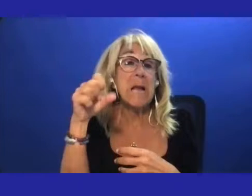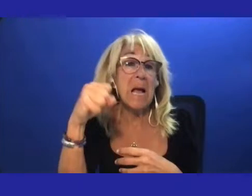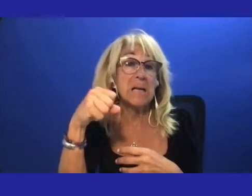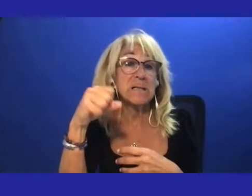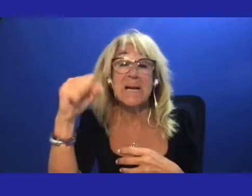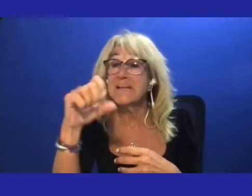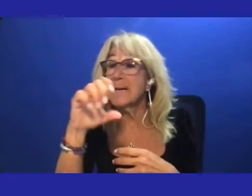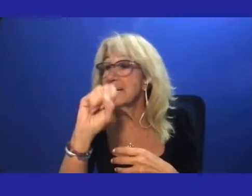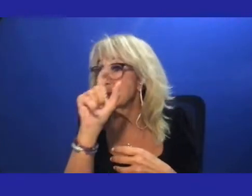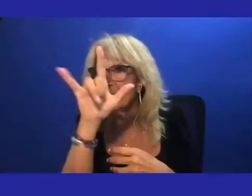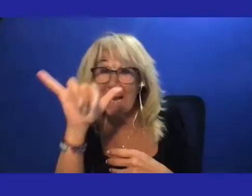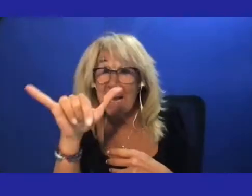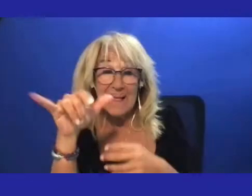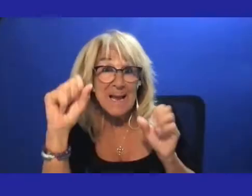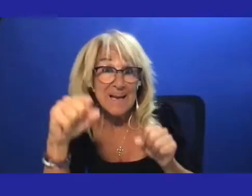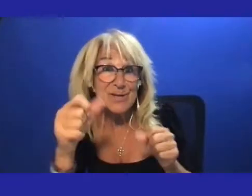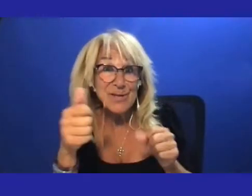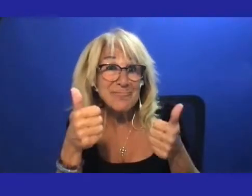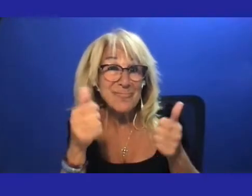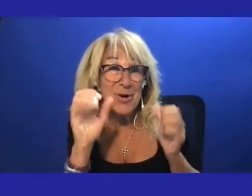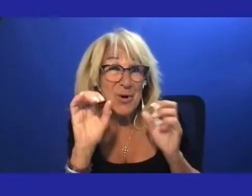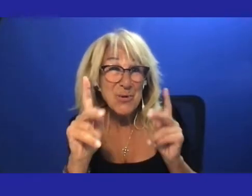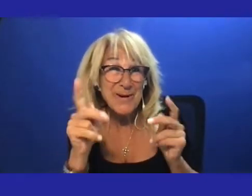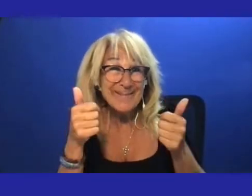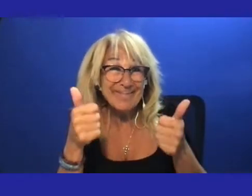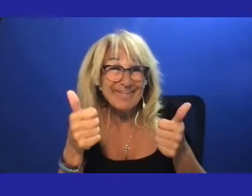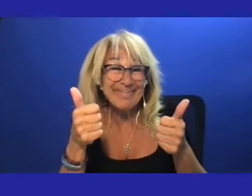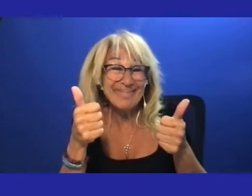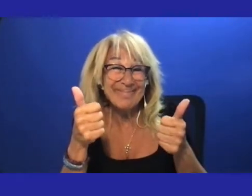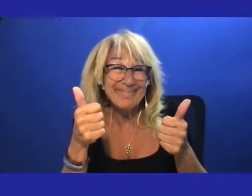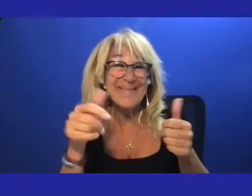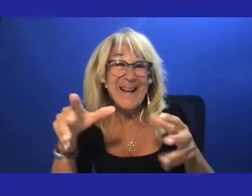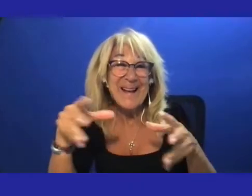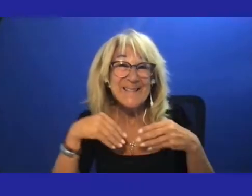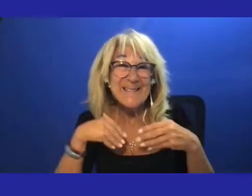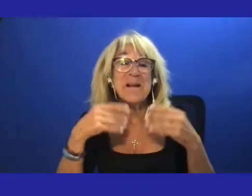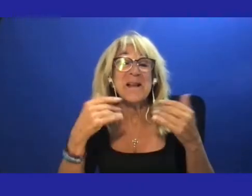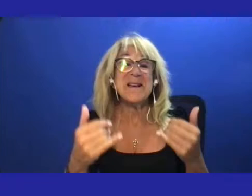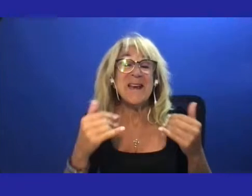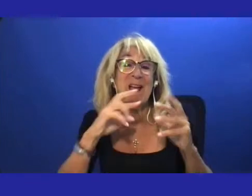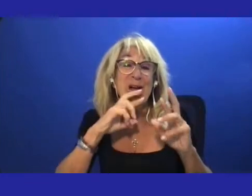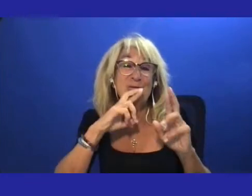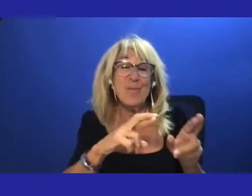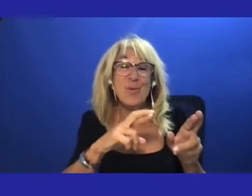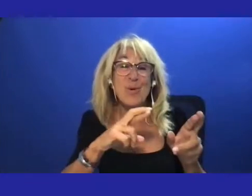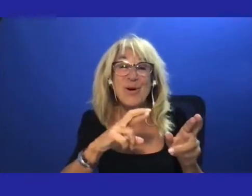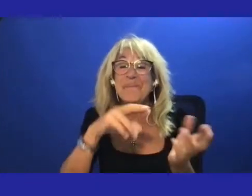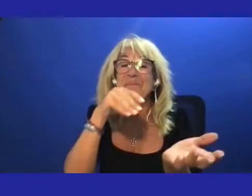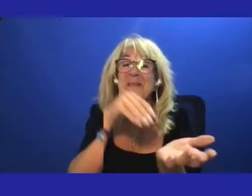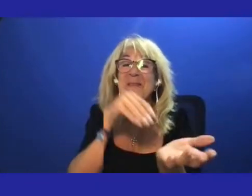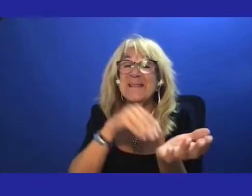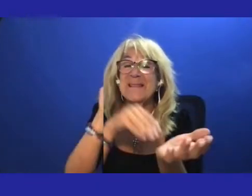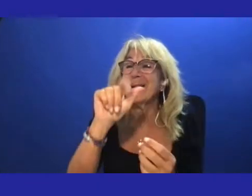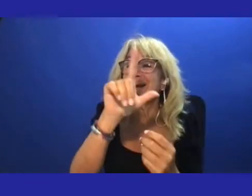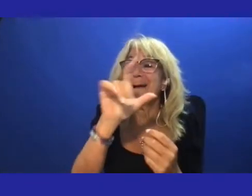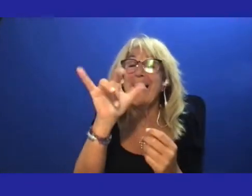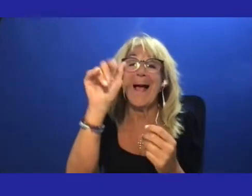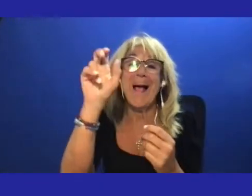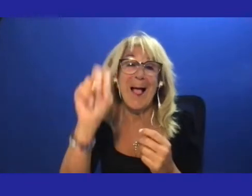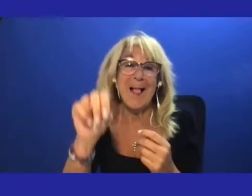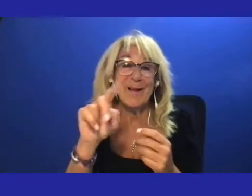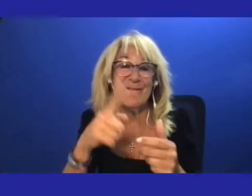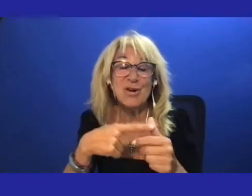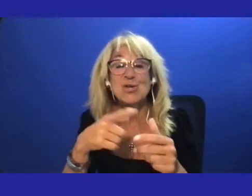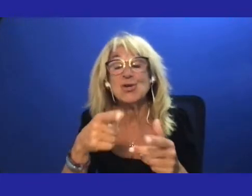Yes. Okay, super. So motion carries, so we can get on to our reports, and Dr. Allen, you're on first. So, As you